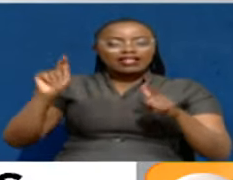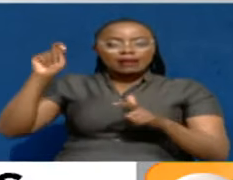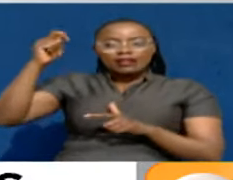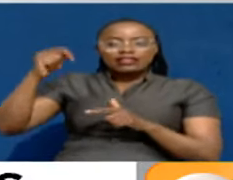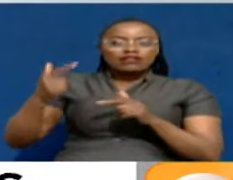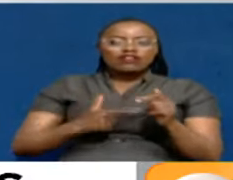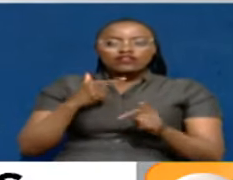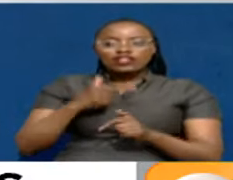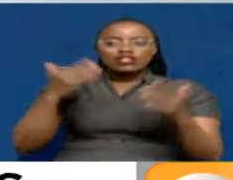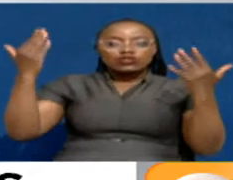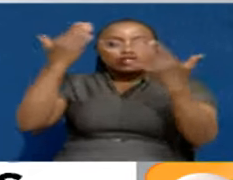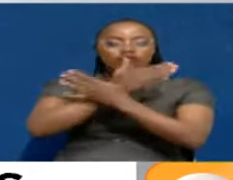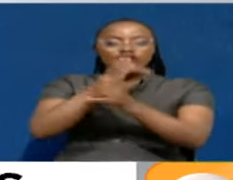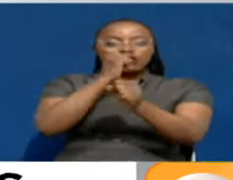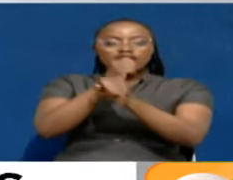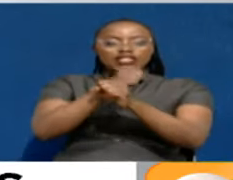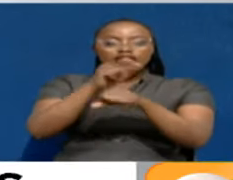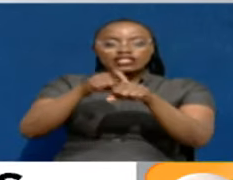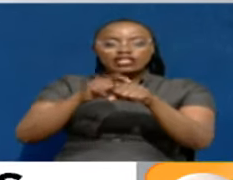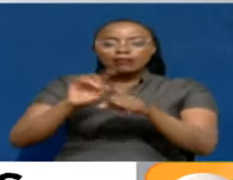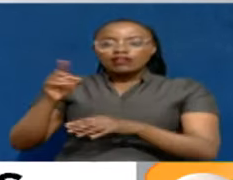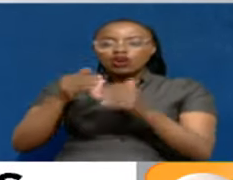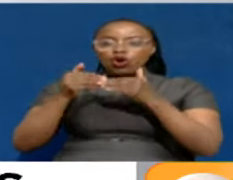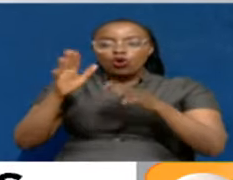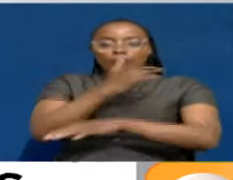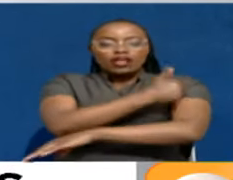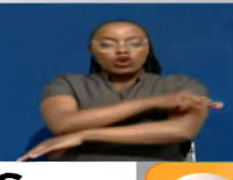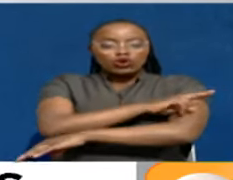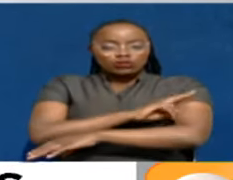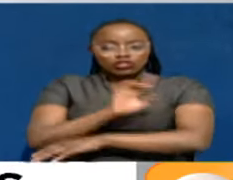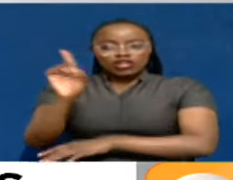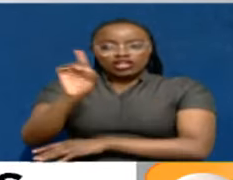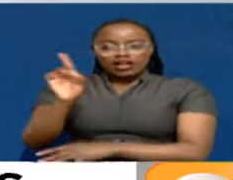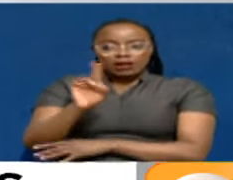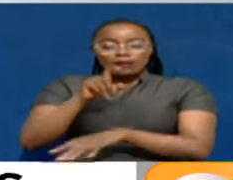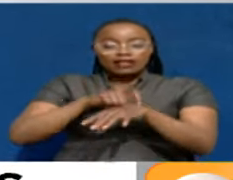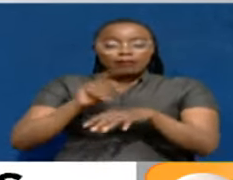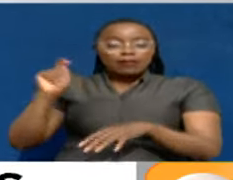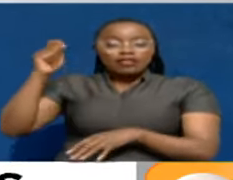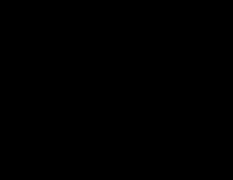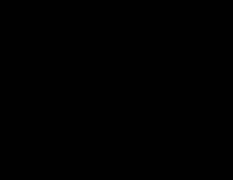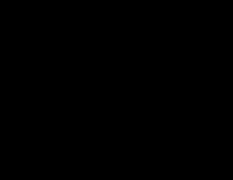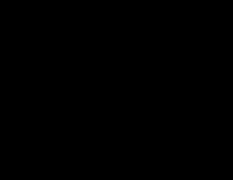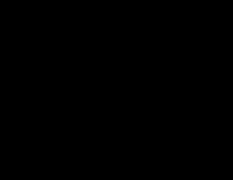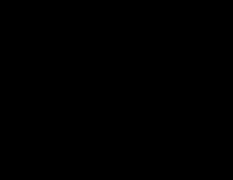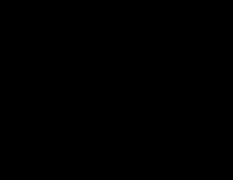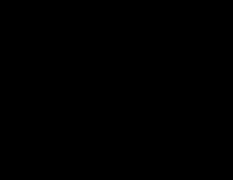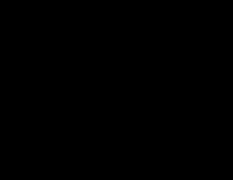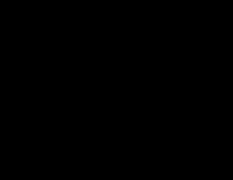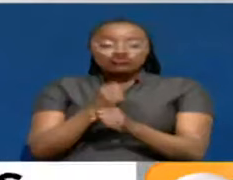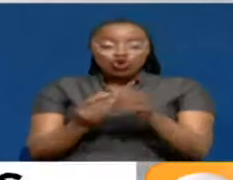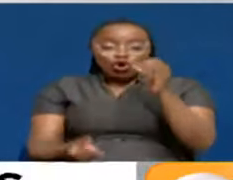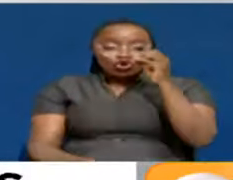just visit the region at night like he did when he was opening hospitals in Nairobi. Why not? When the president wants to